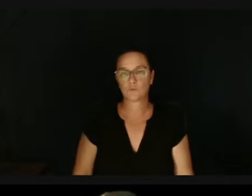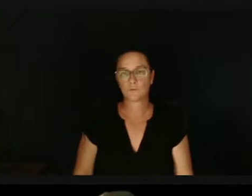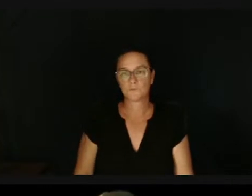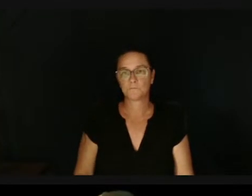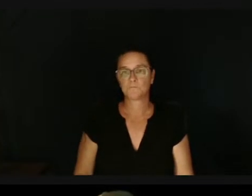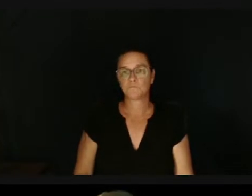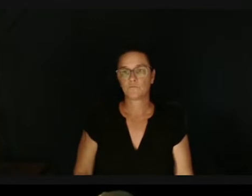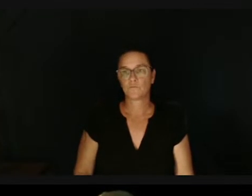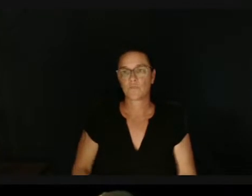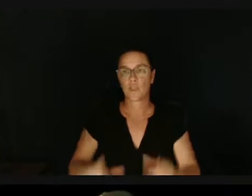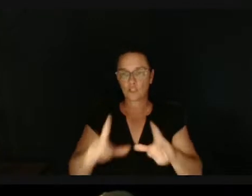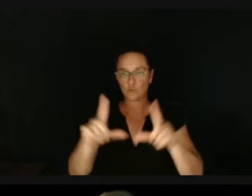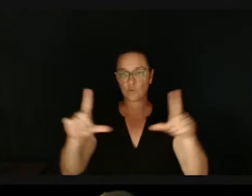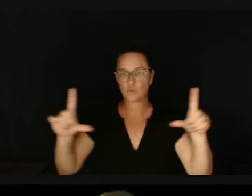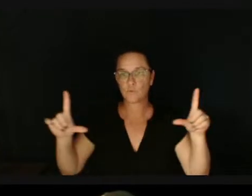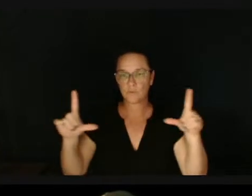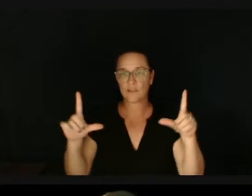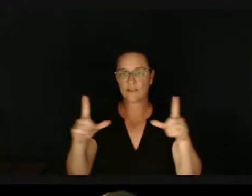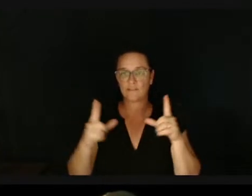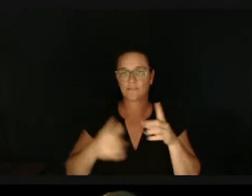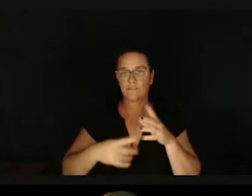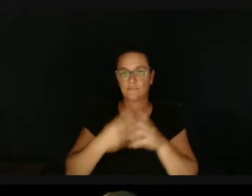There's zoomed in fountain.